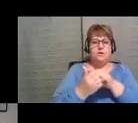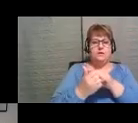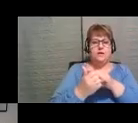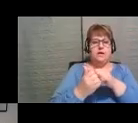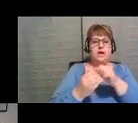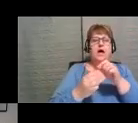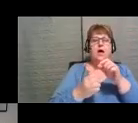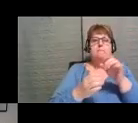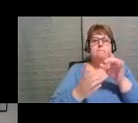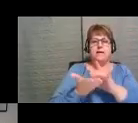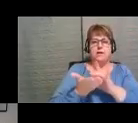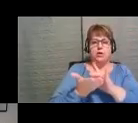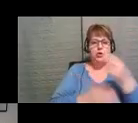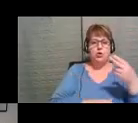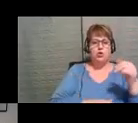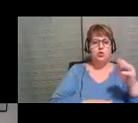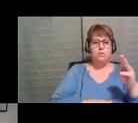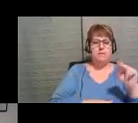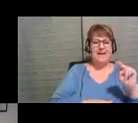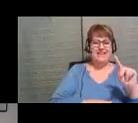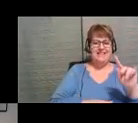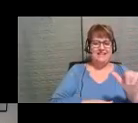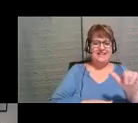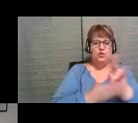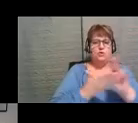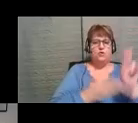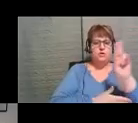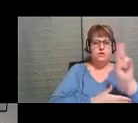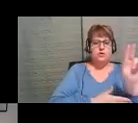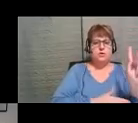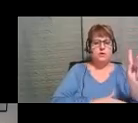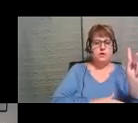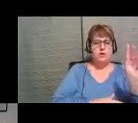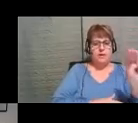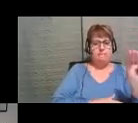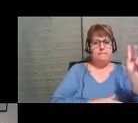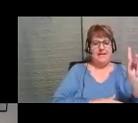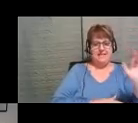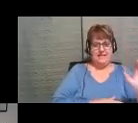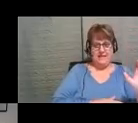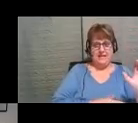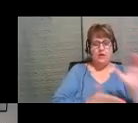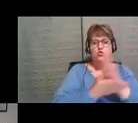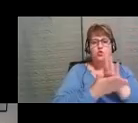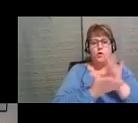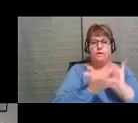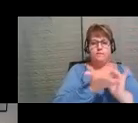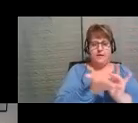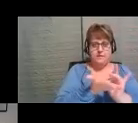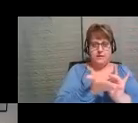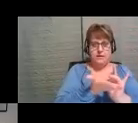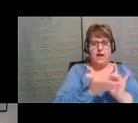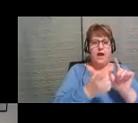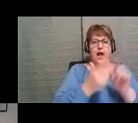Humanities at the University of Missouri, Kansas City, UMKC, School of Medicine, and faculty at